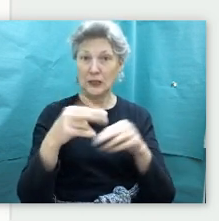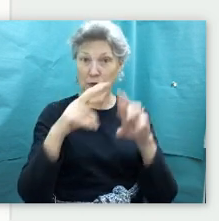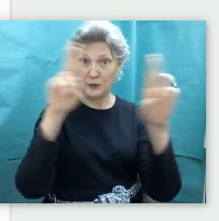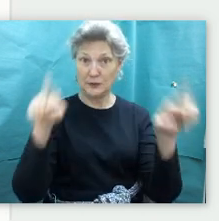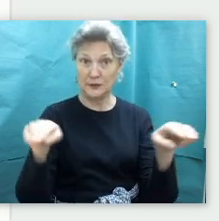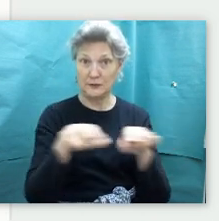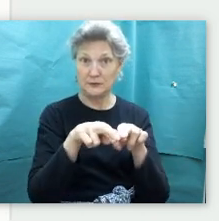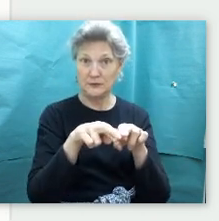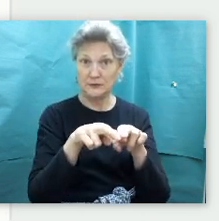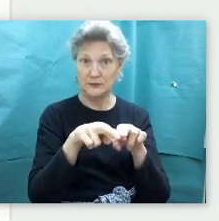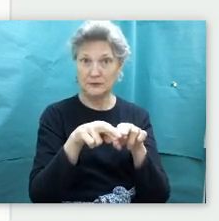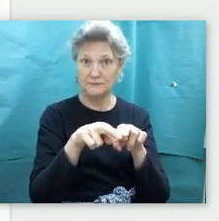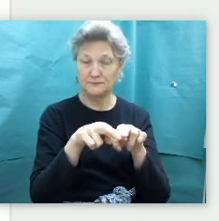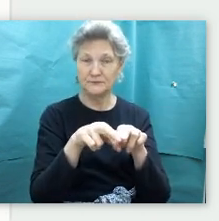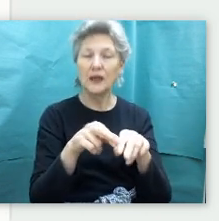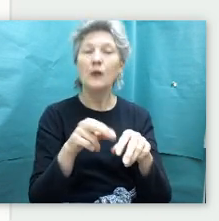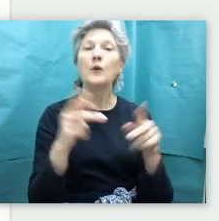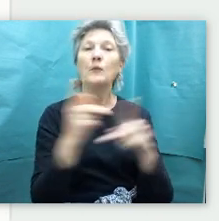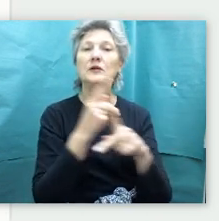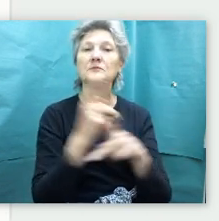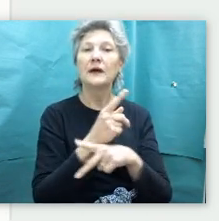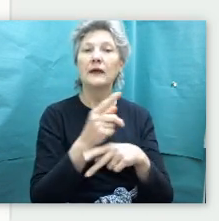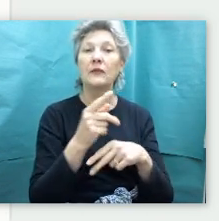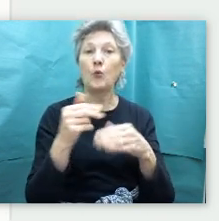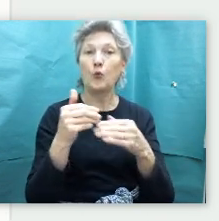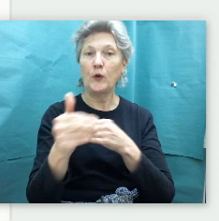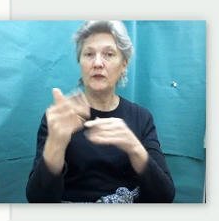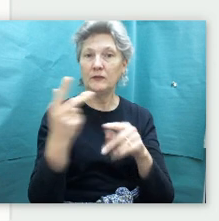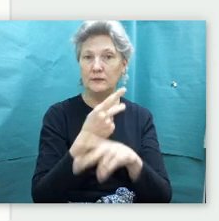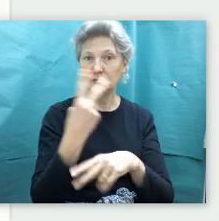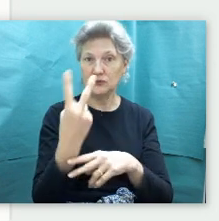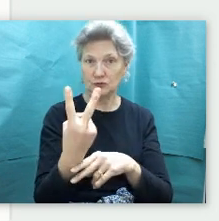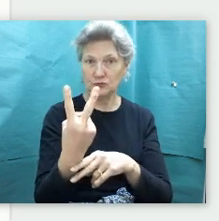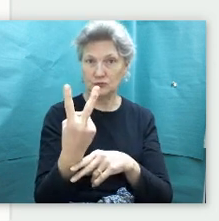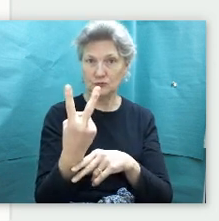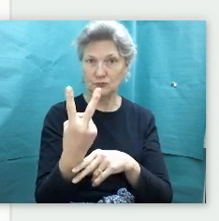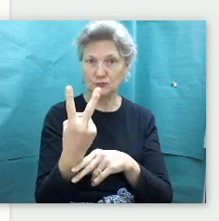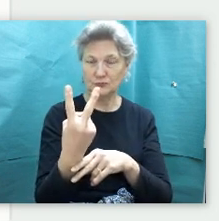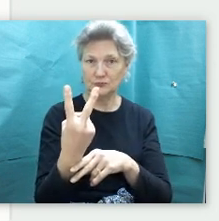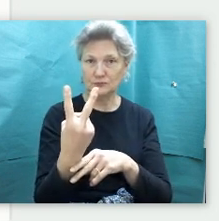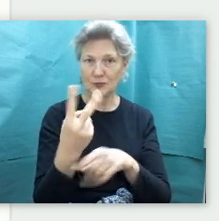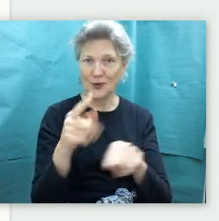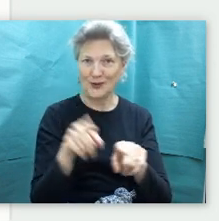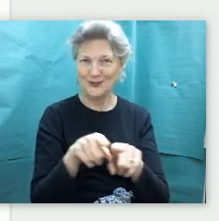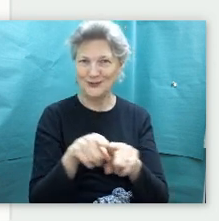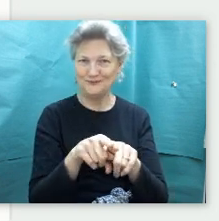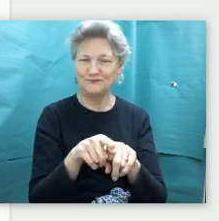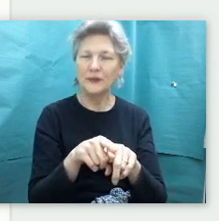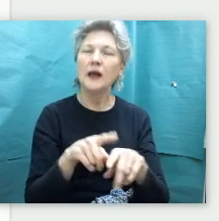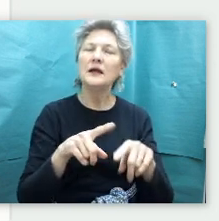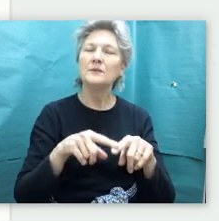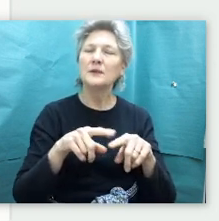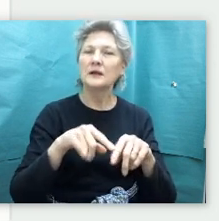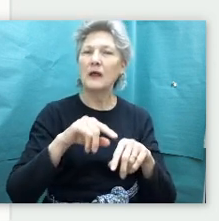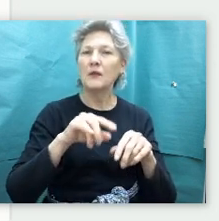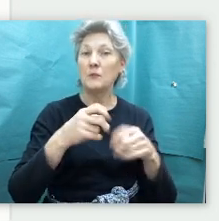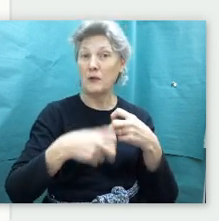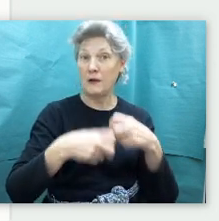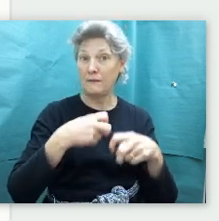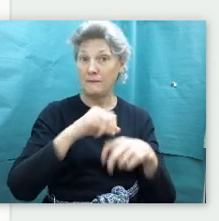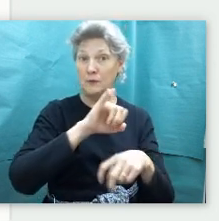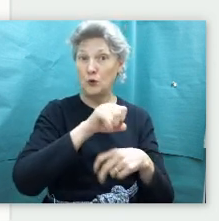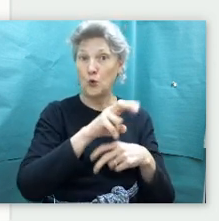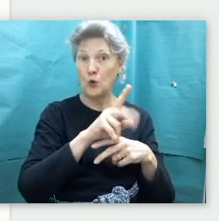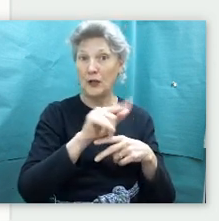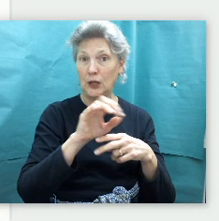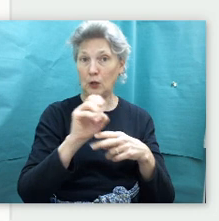rectangles. And that's why we also multiply our width times 2. All right, so based on our problem, Julio, let's try using this